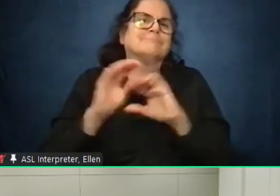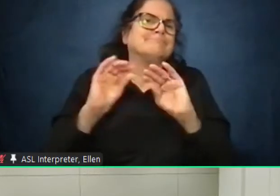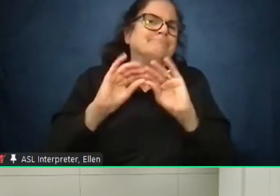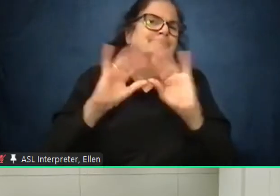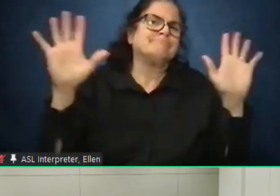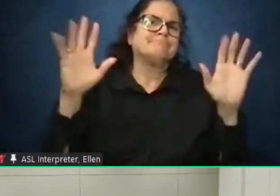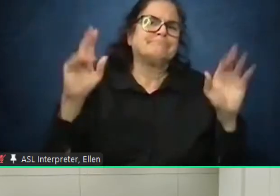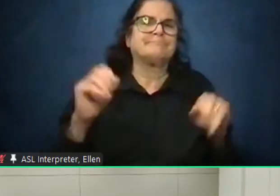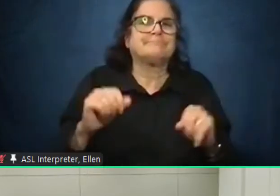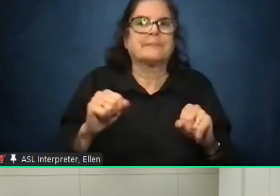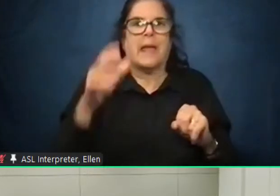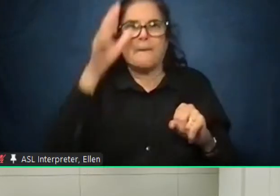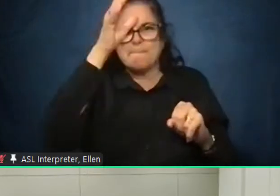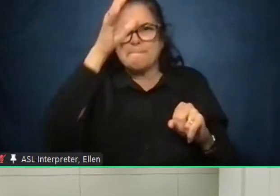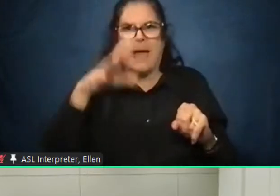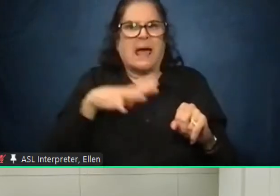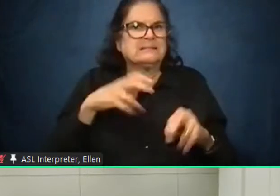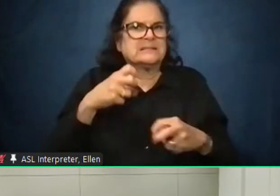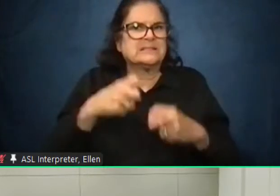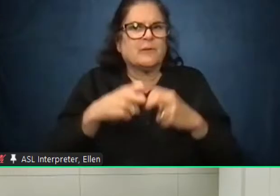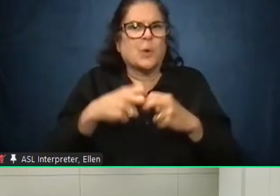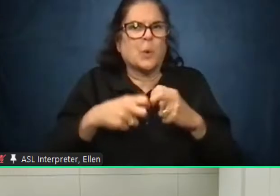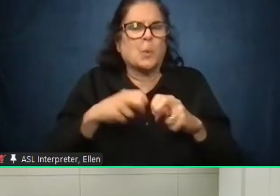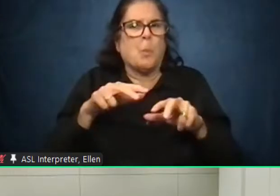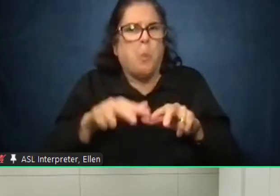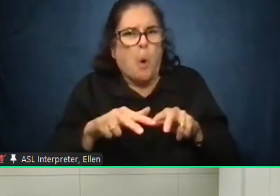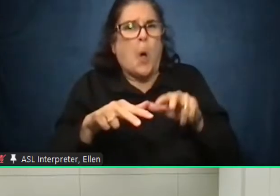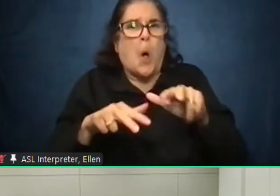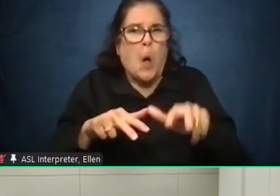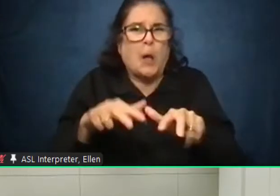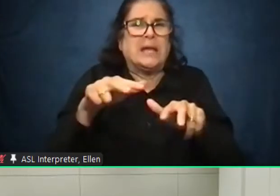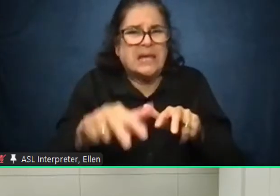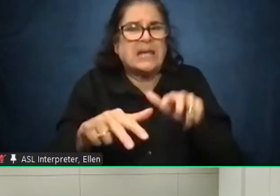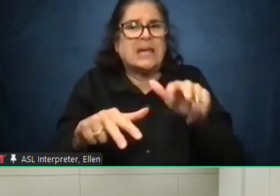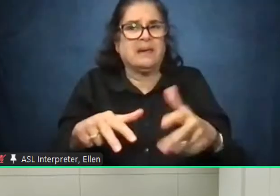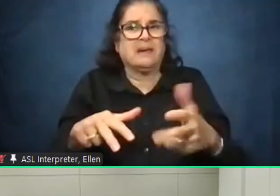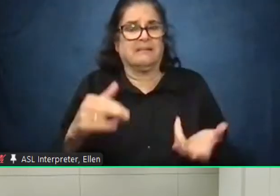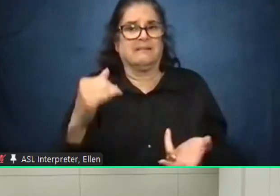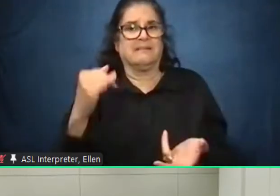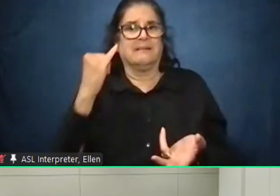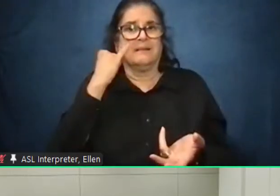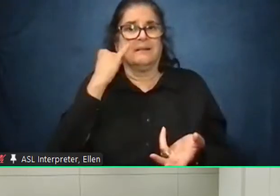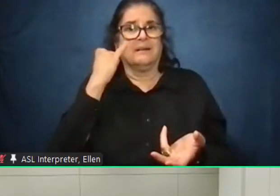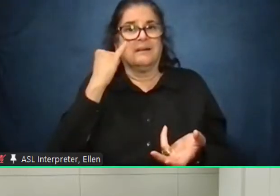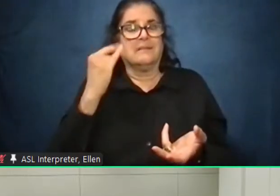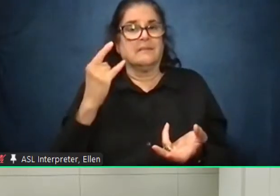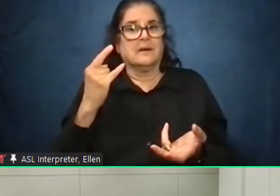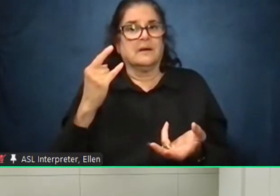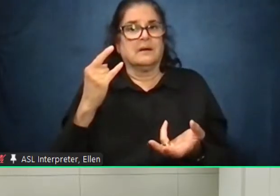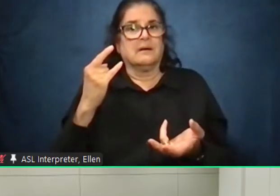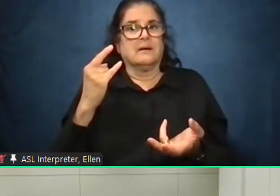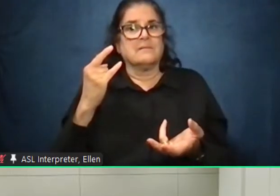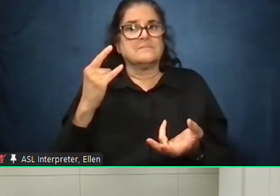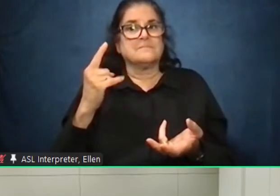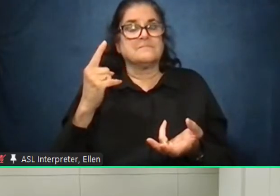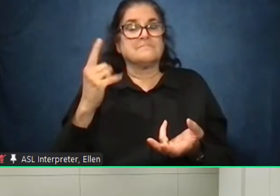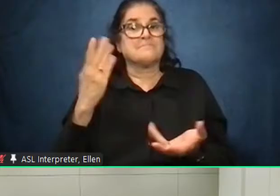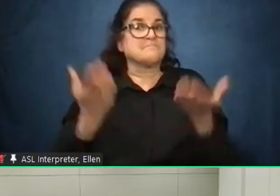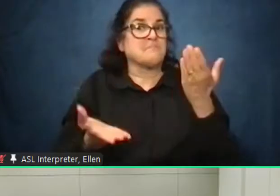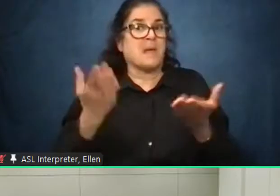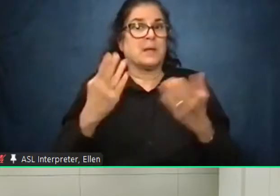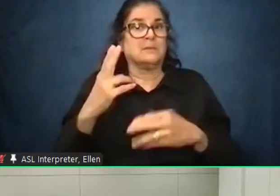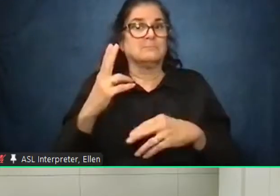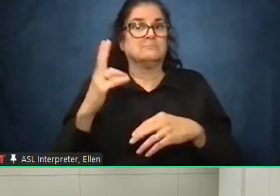had a hard time walking. There was so many things around, and I was like, if he could have just have a seat that you just pull down and sit next